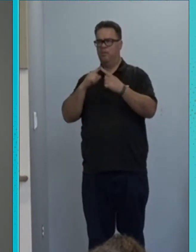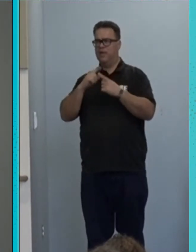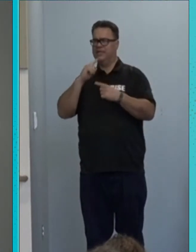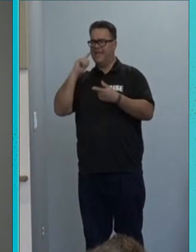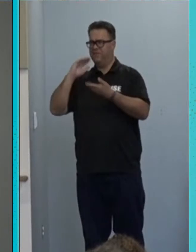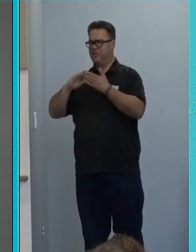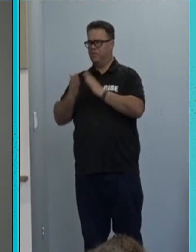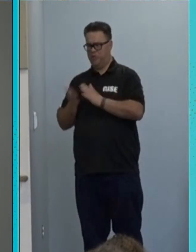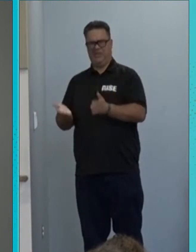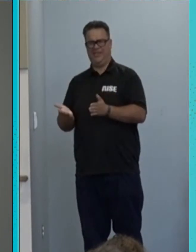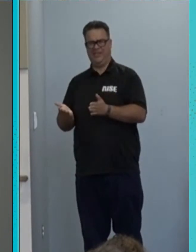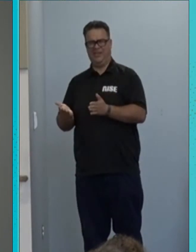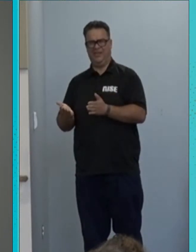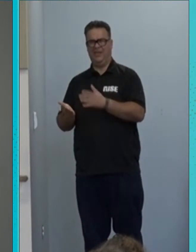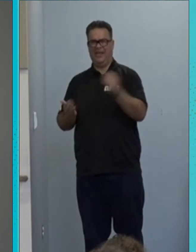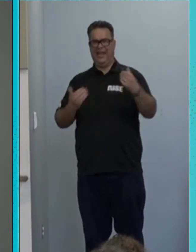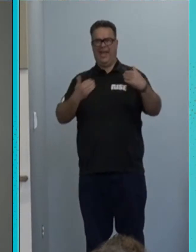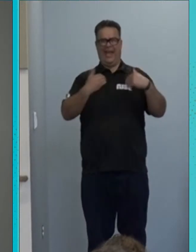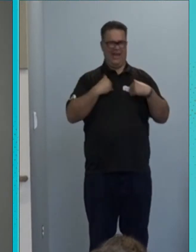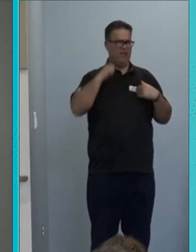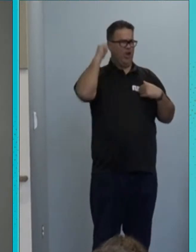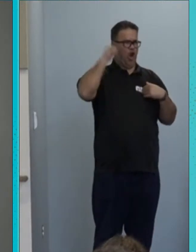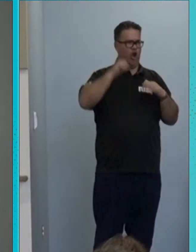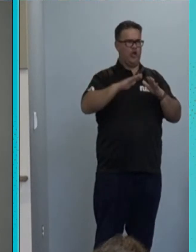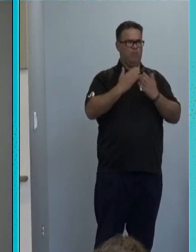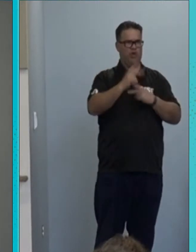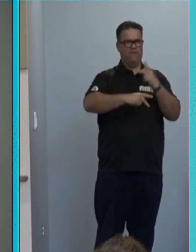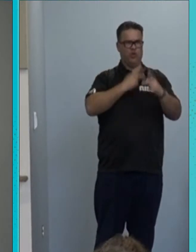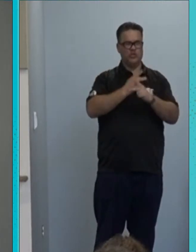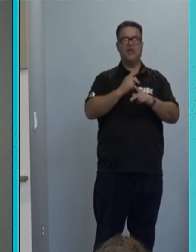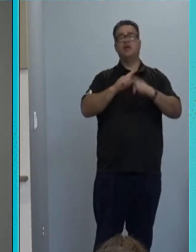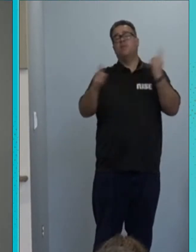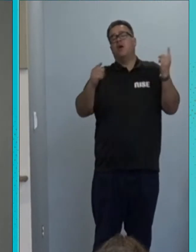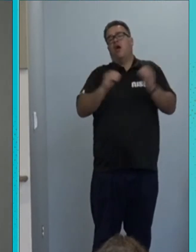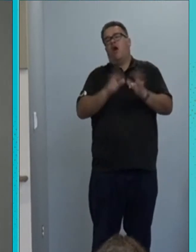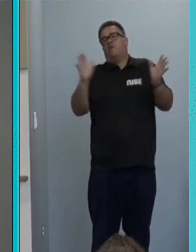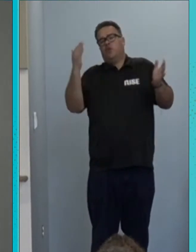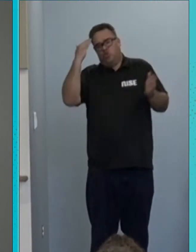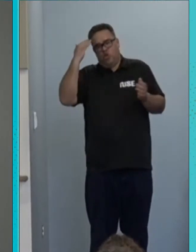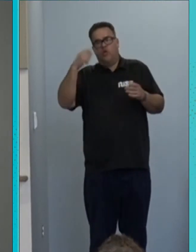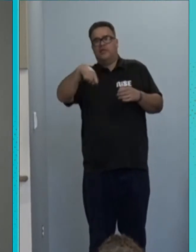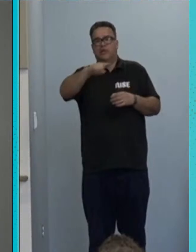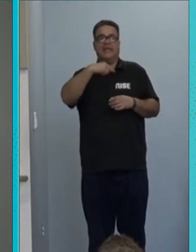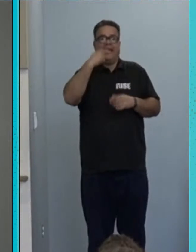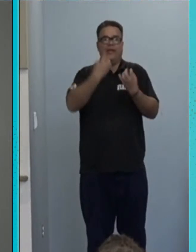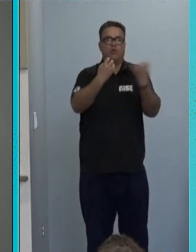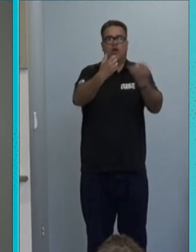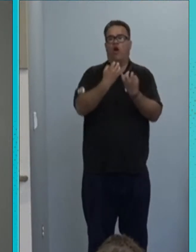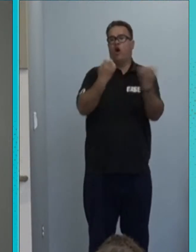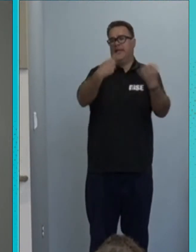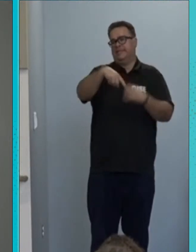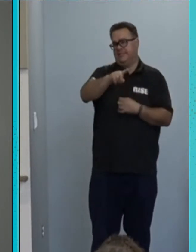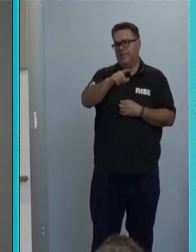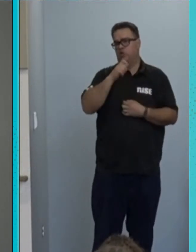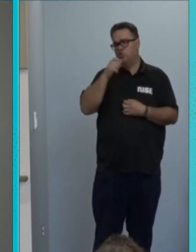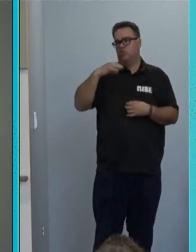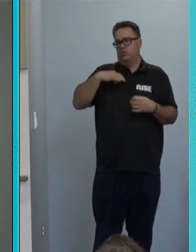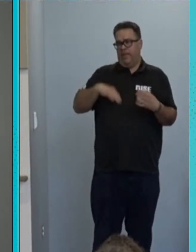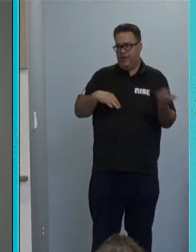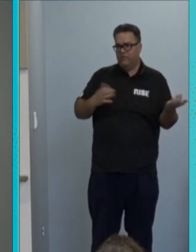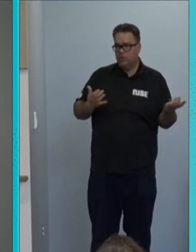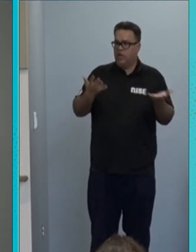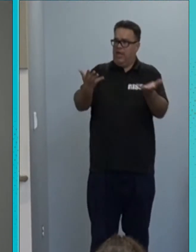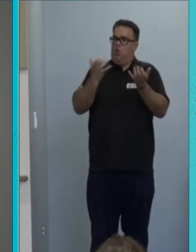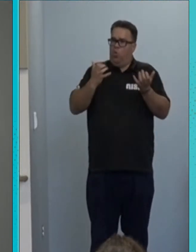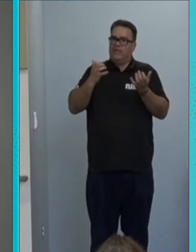deaf community having an audio version. But, obviously there's a hearing audience out there that